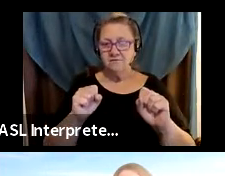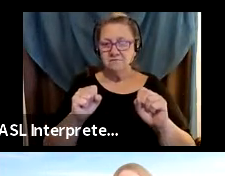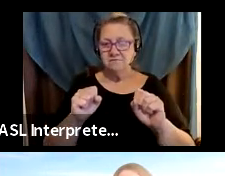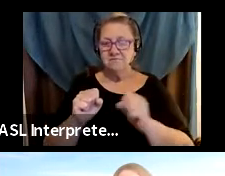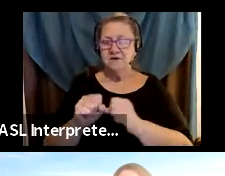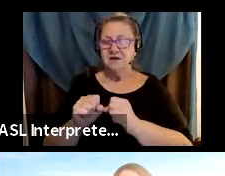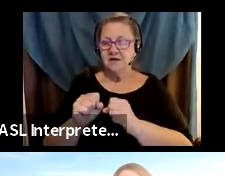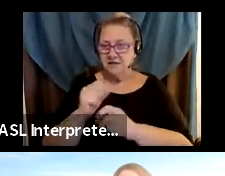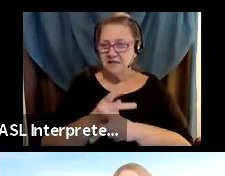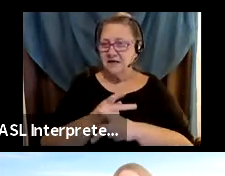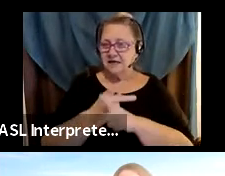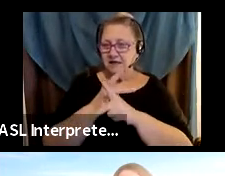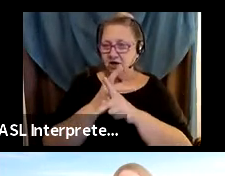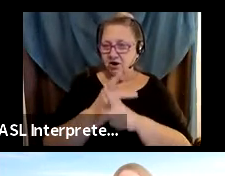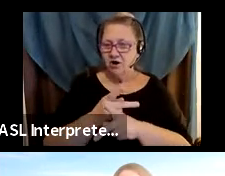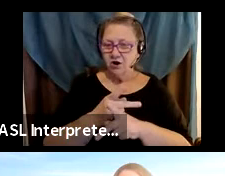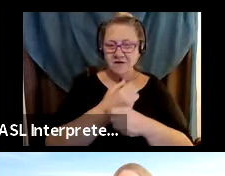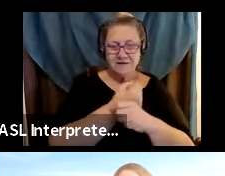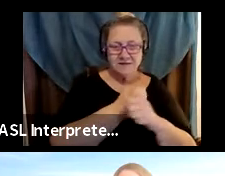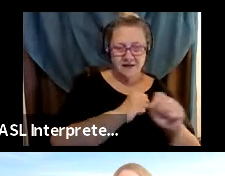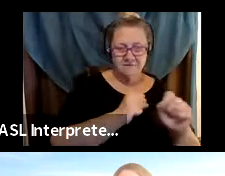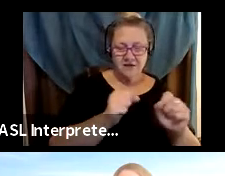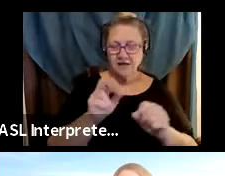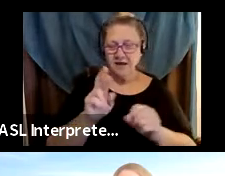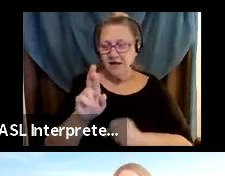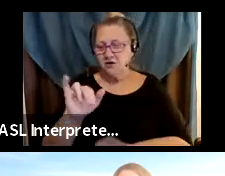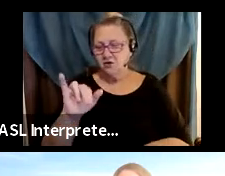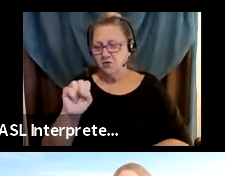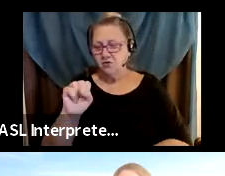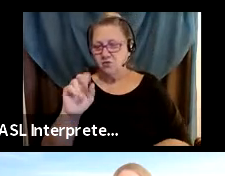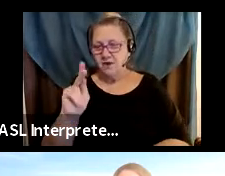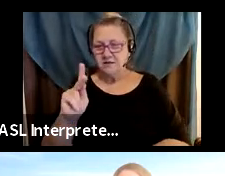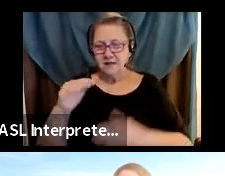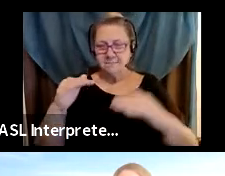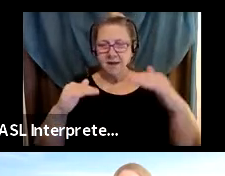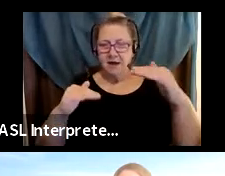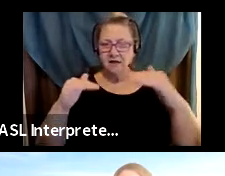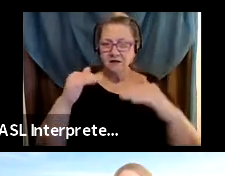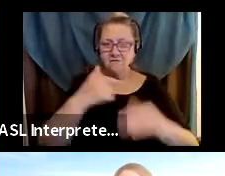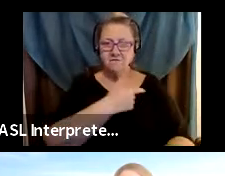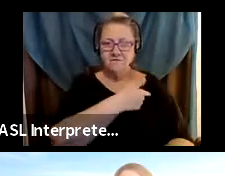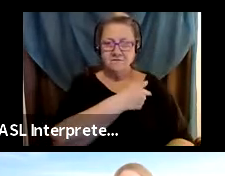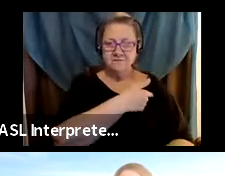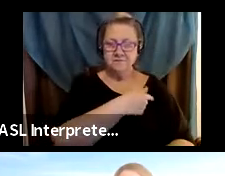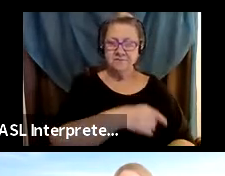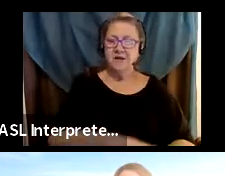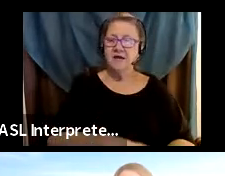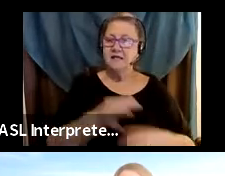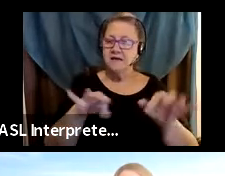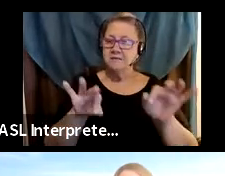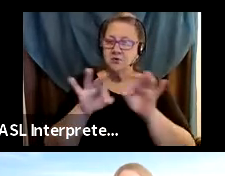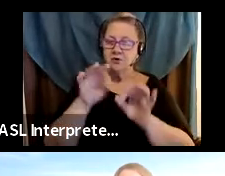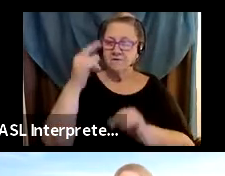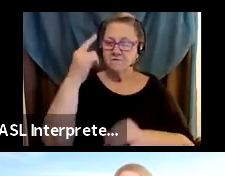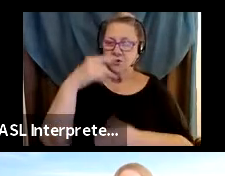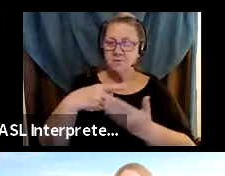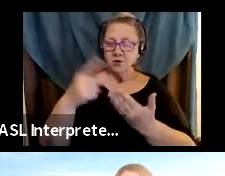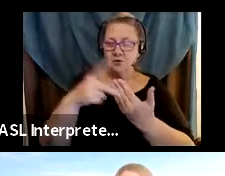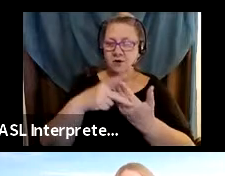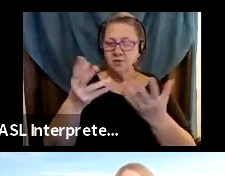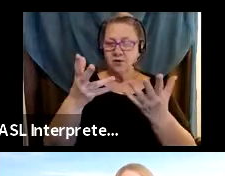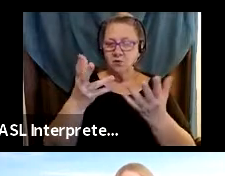safety and the benefit risk balance really of vaccination. It's really critical to our vaccination program. We want to make sure we're enhancing